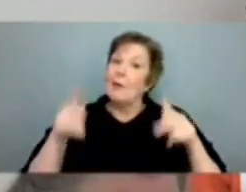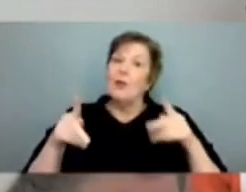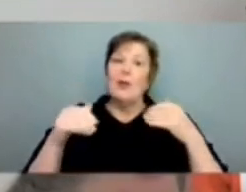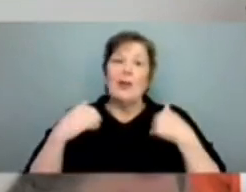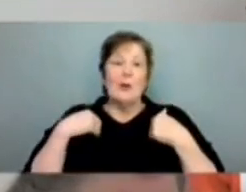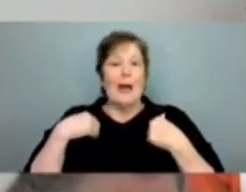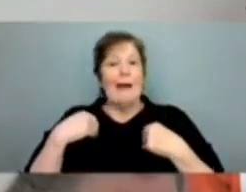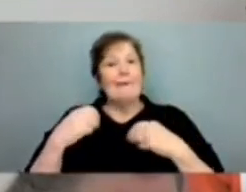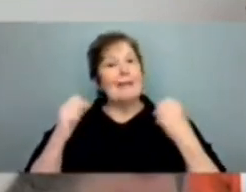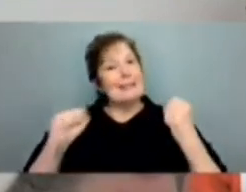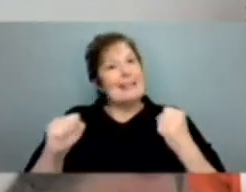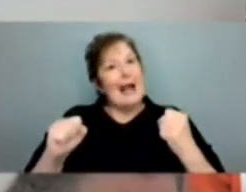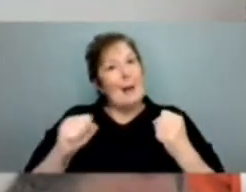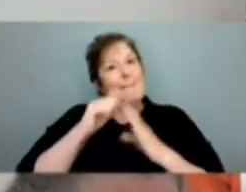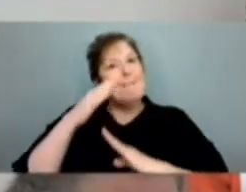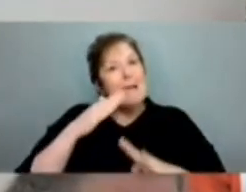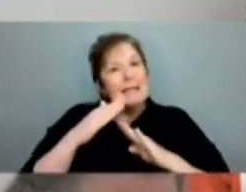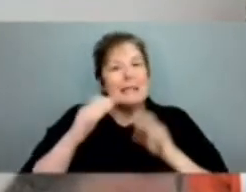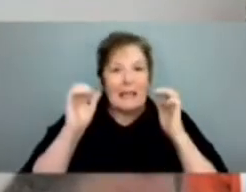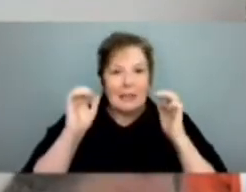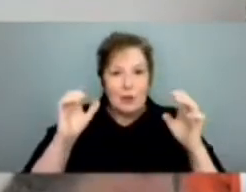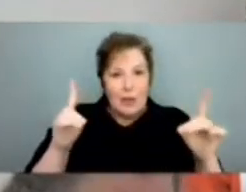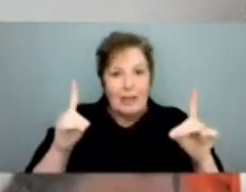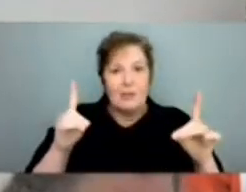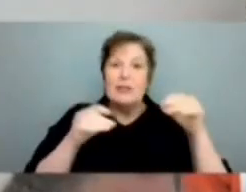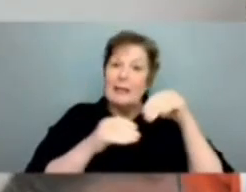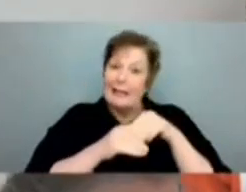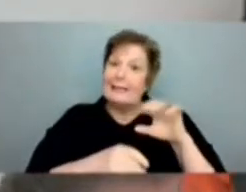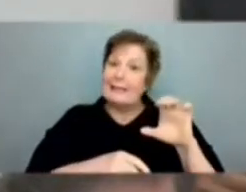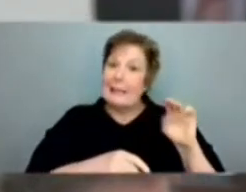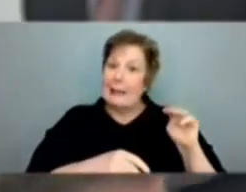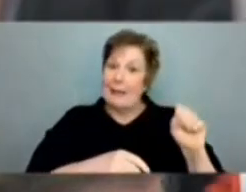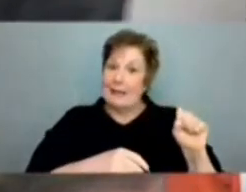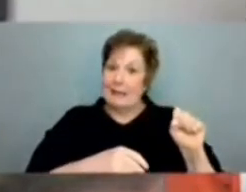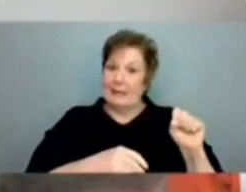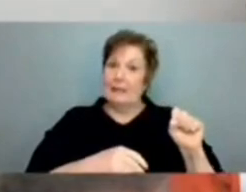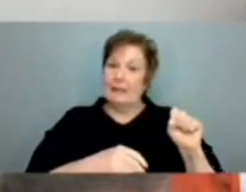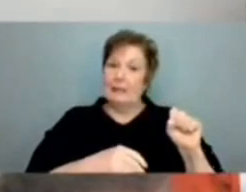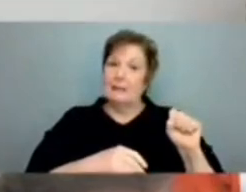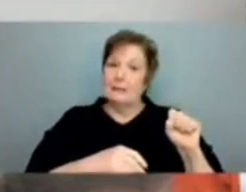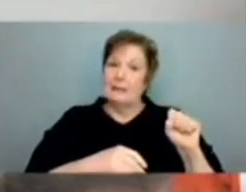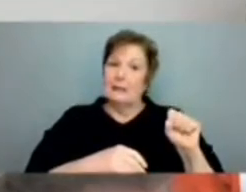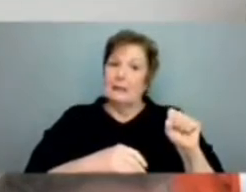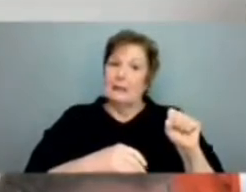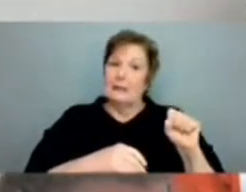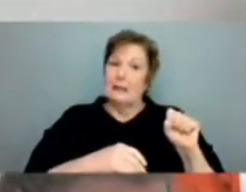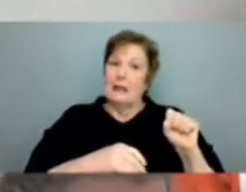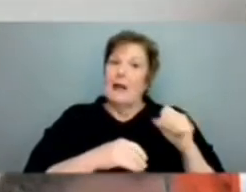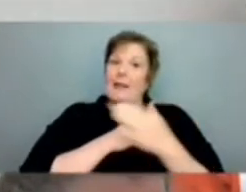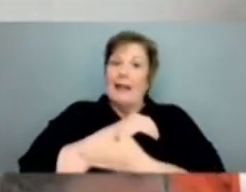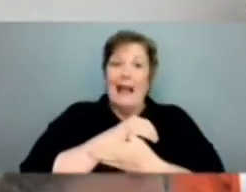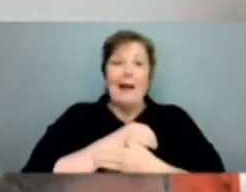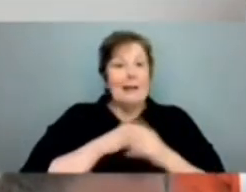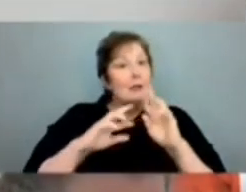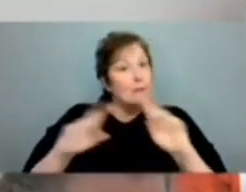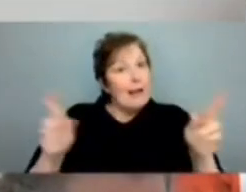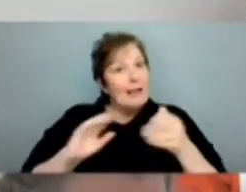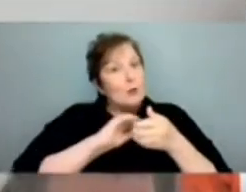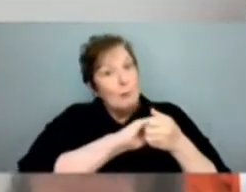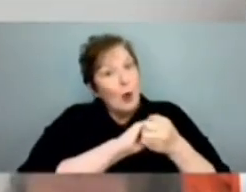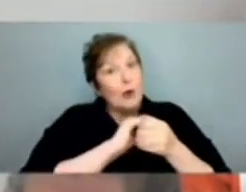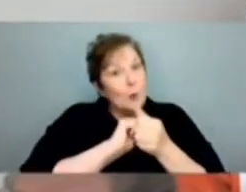basic education within CMS. The county stands ready to partner with CMS